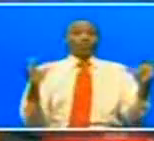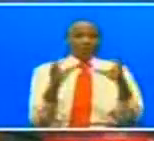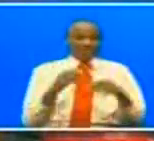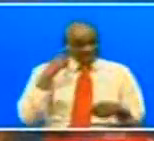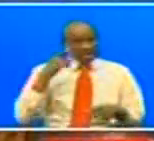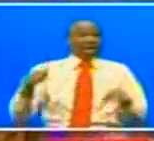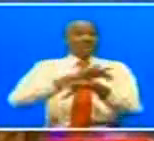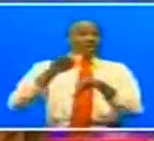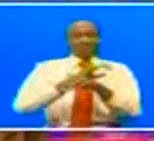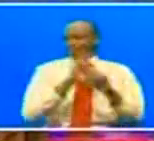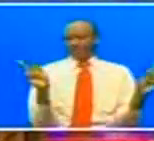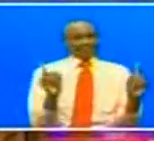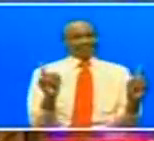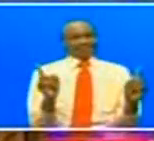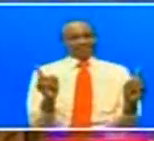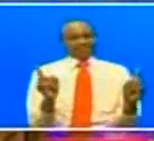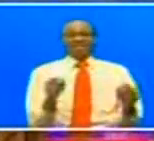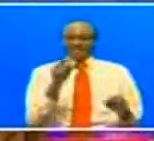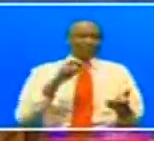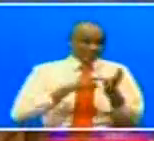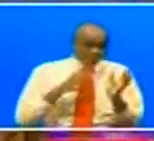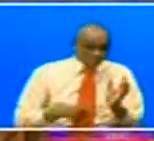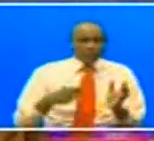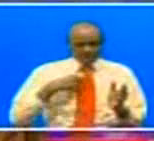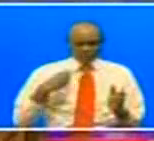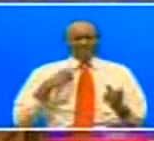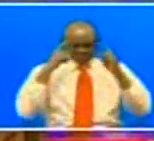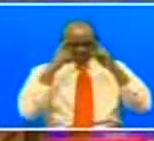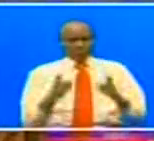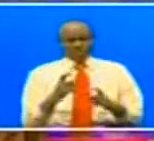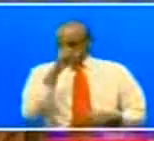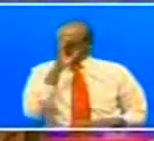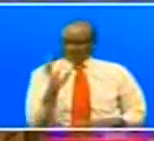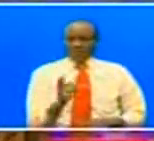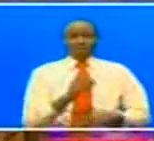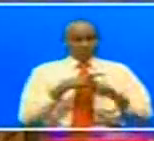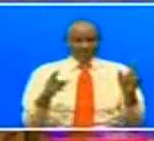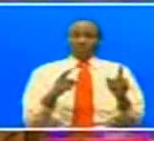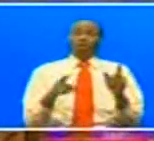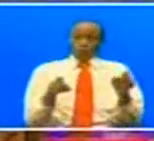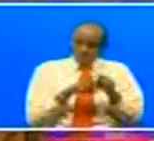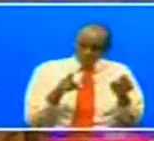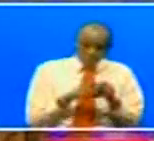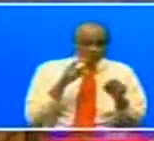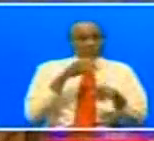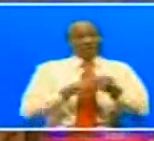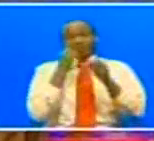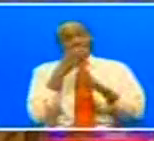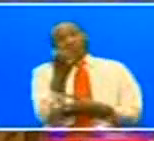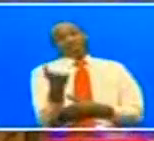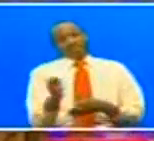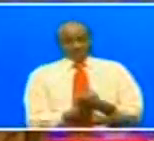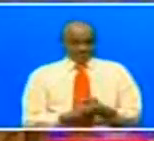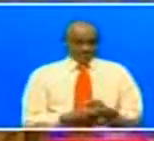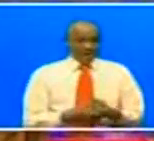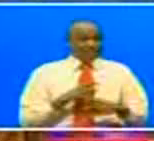a terrorist. Mm-hmm. Absolutely not. This means be very tough about clamping down on what is evil activity. But if at the